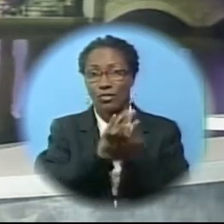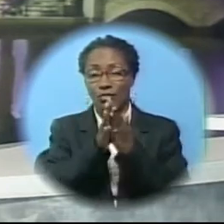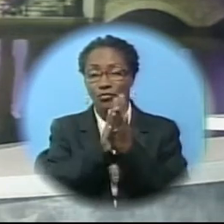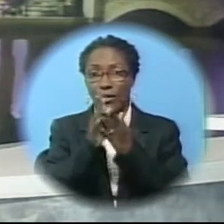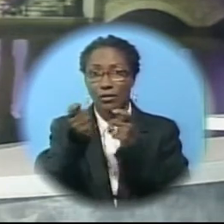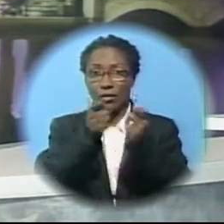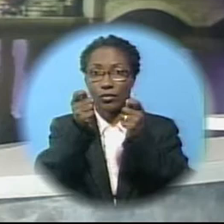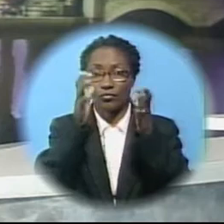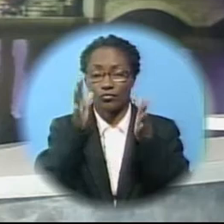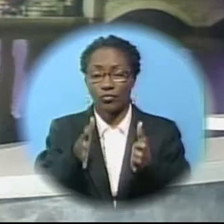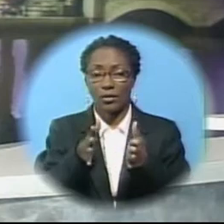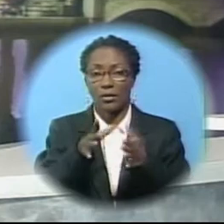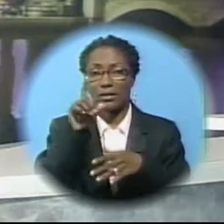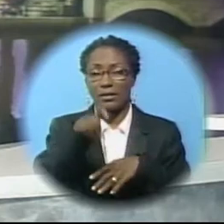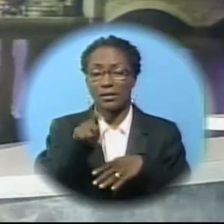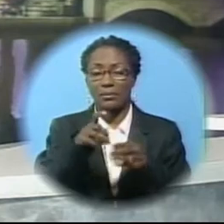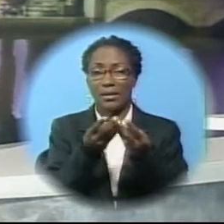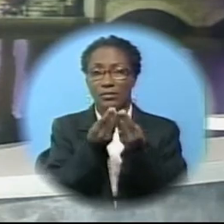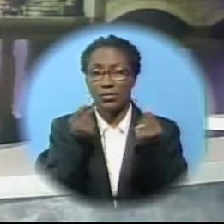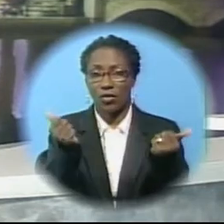get into the public's eye.